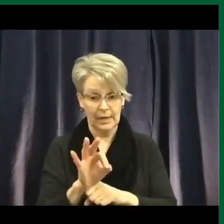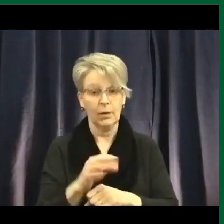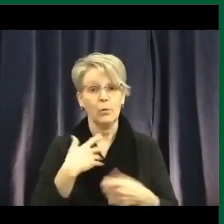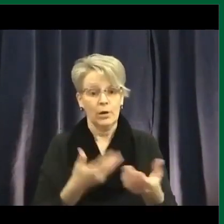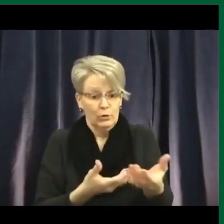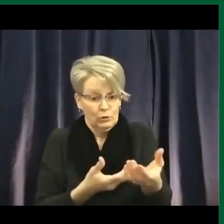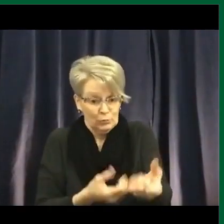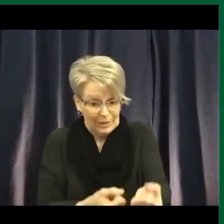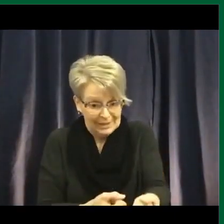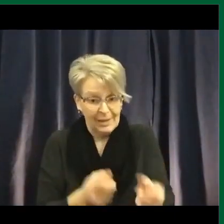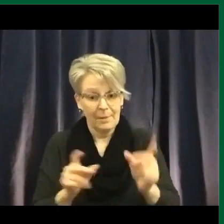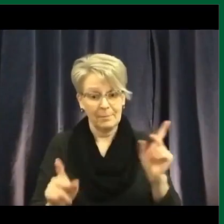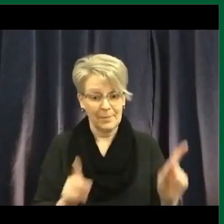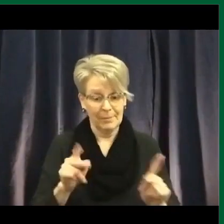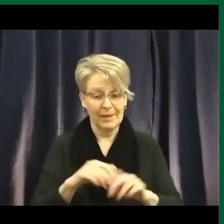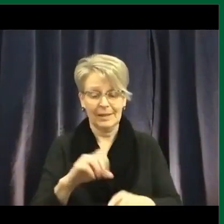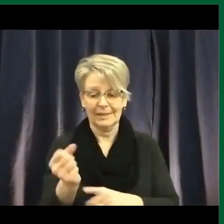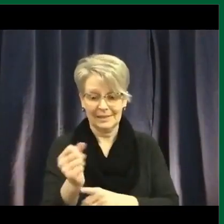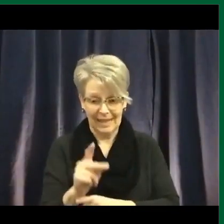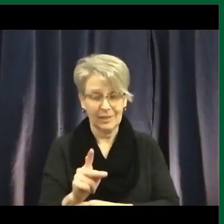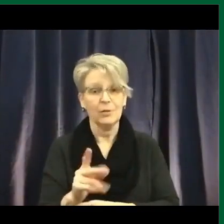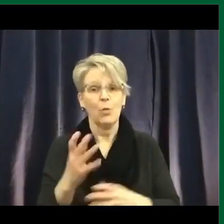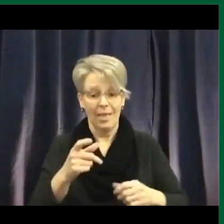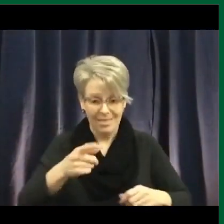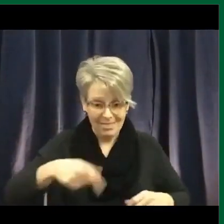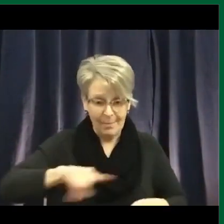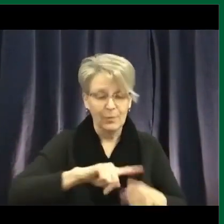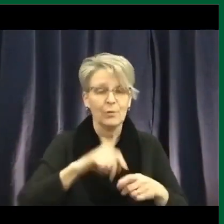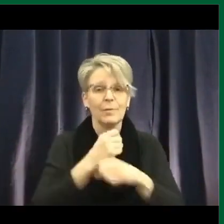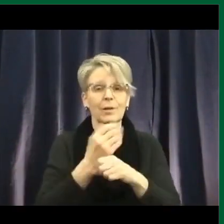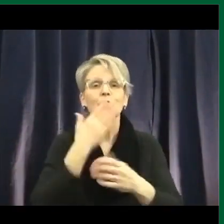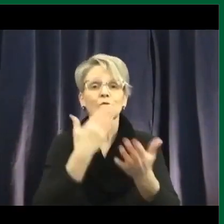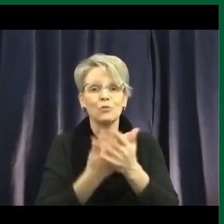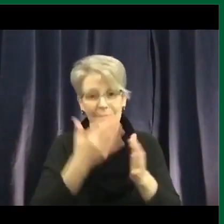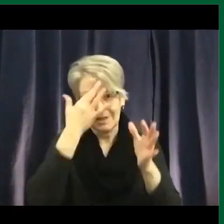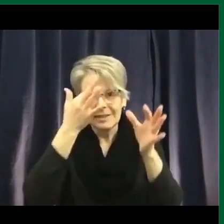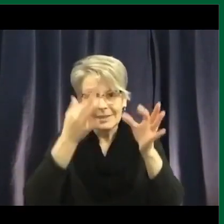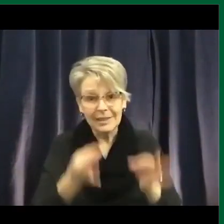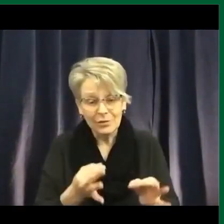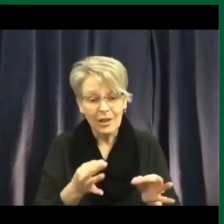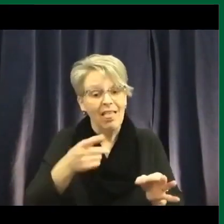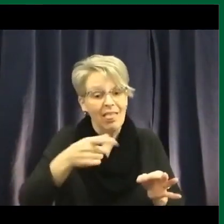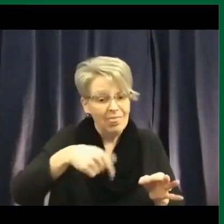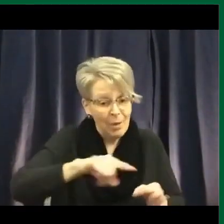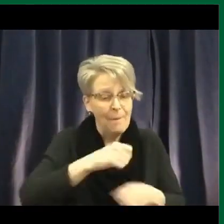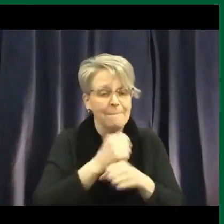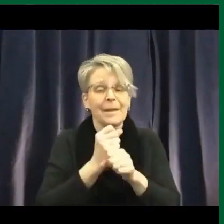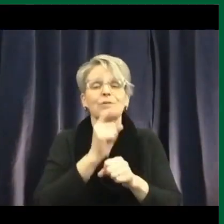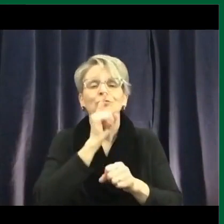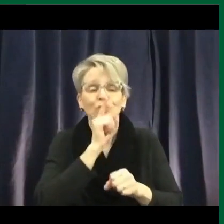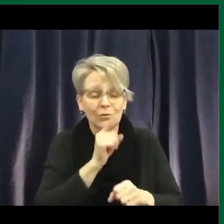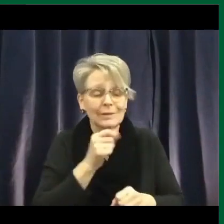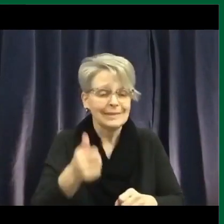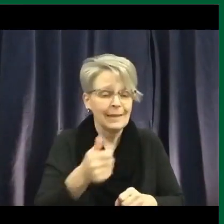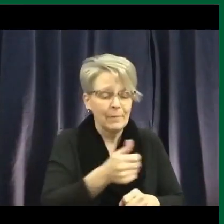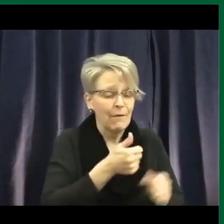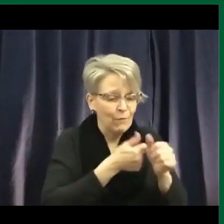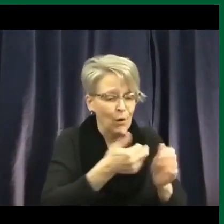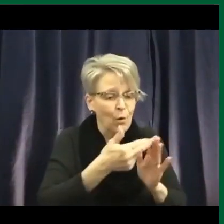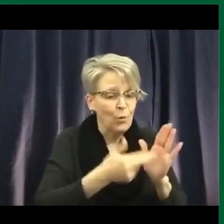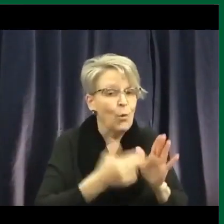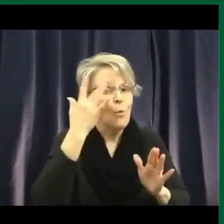faith in the people of this province to do the right thing, to ensure they are preserving the health of not only themselves but their family,